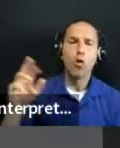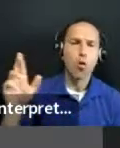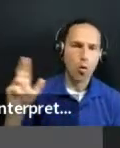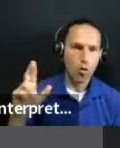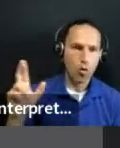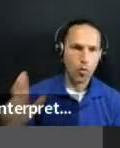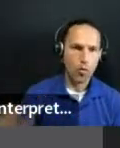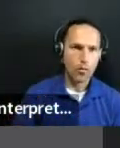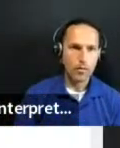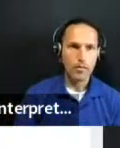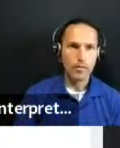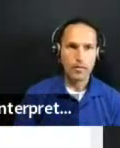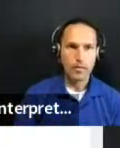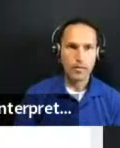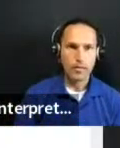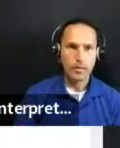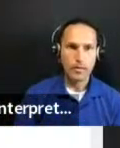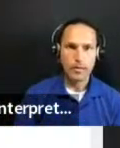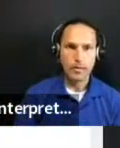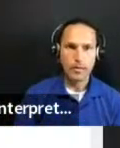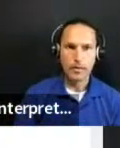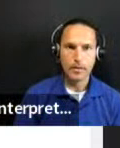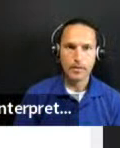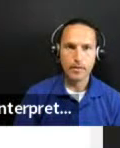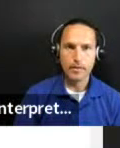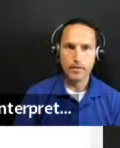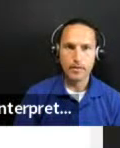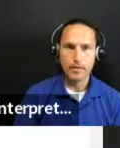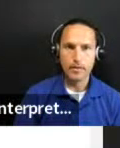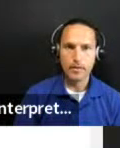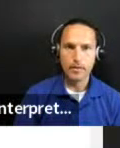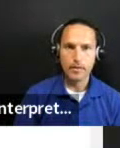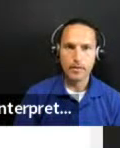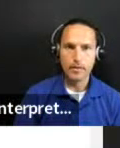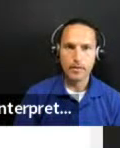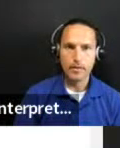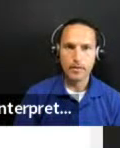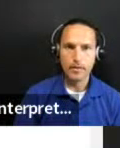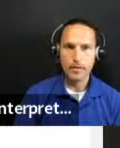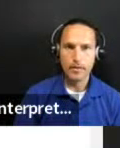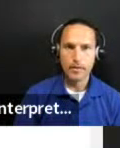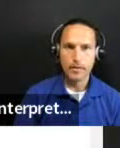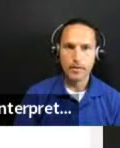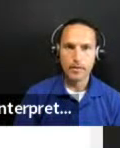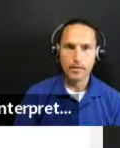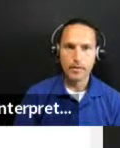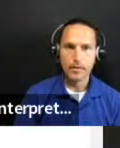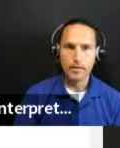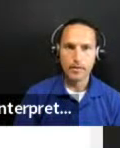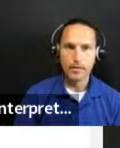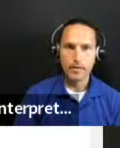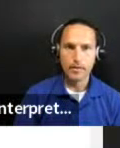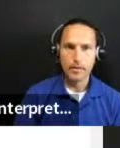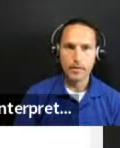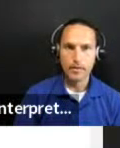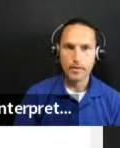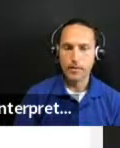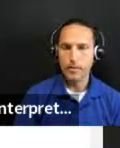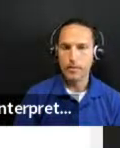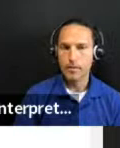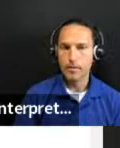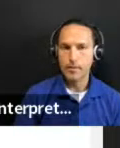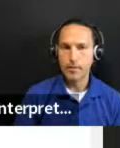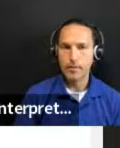Survey pedestrian ramp program. Visited same page link. Find surveyed ramps by street intersection. Space. All 1 right. trillion. The map. Location